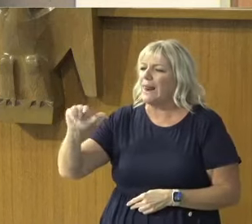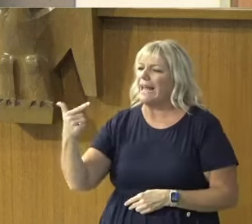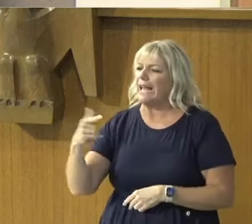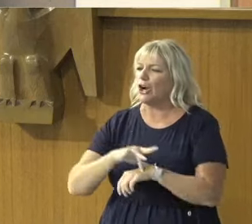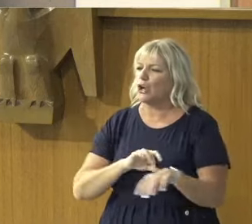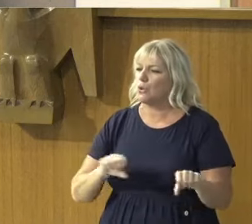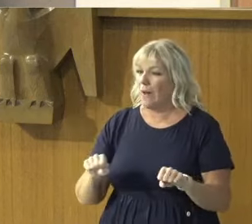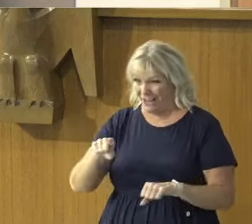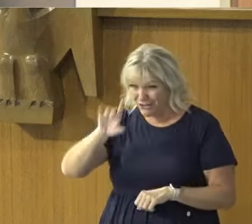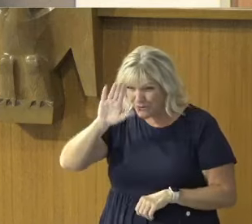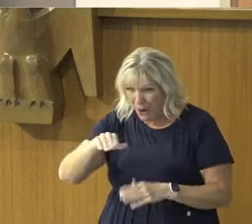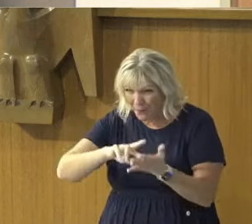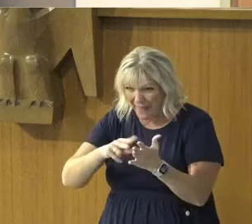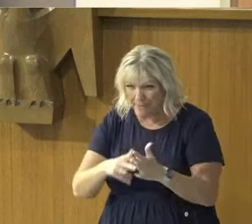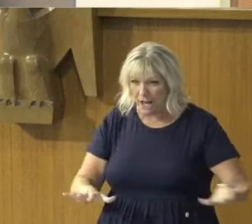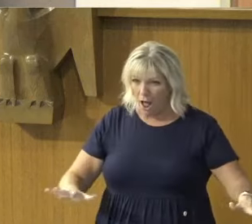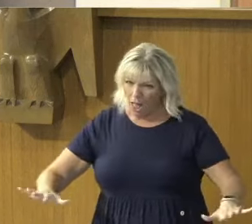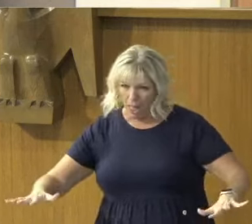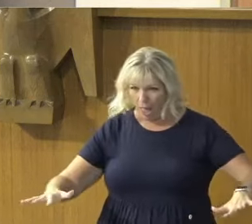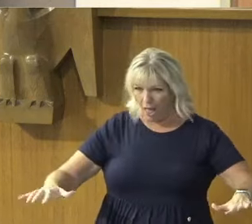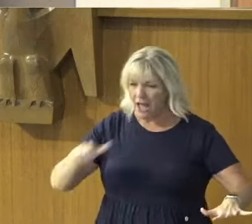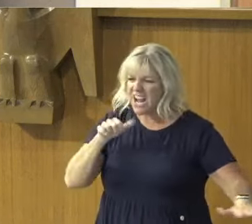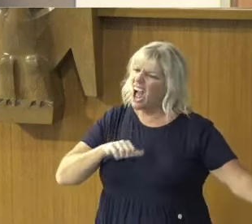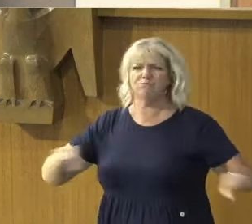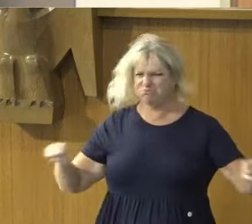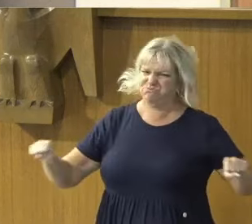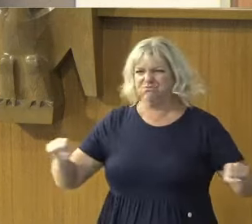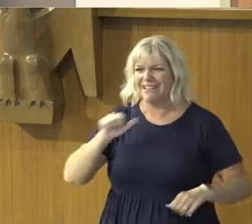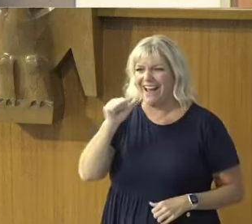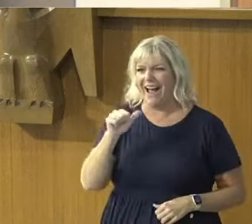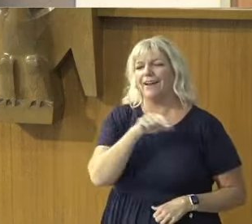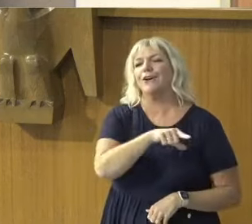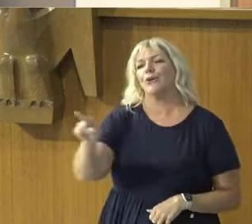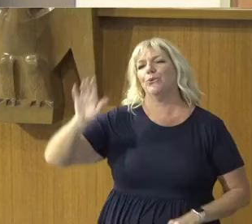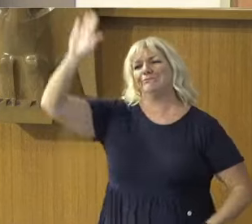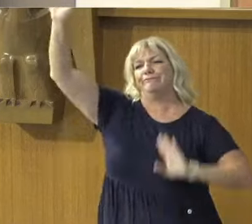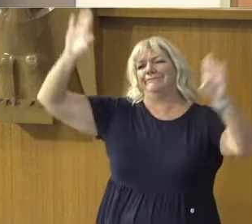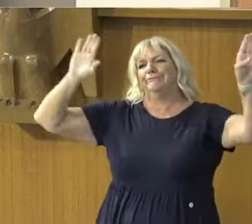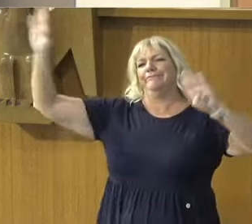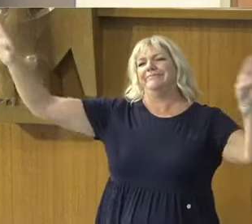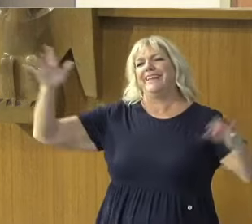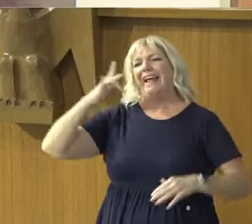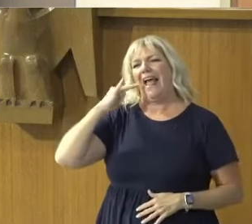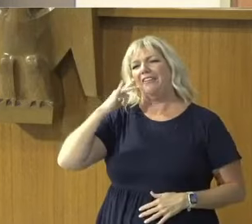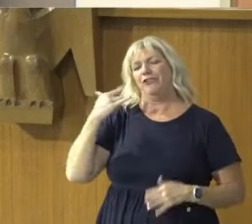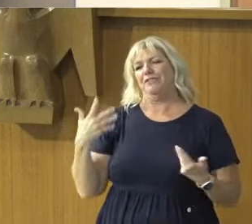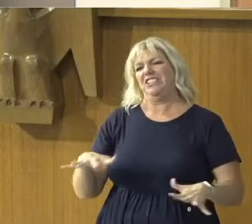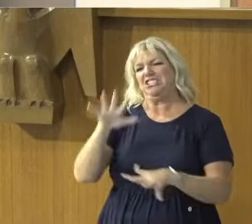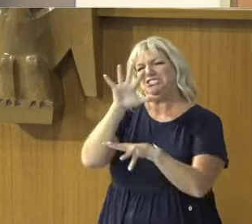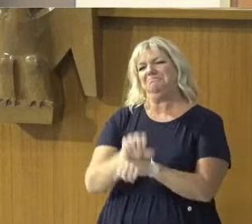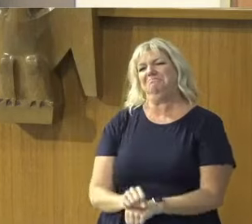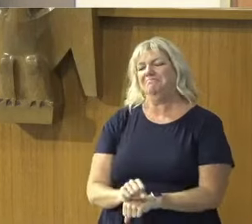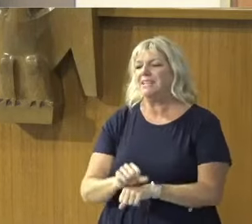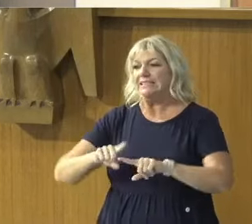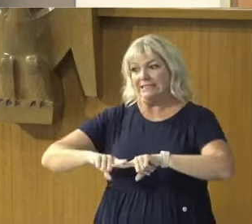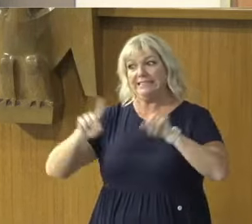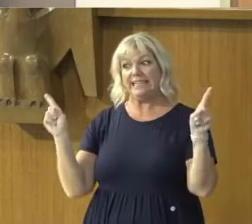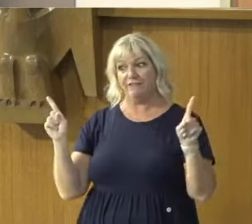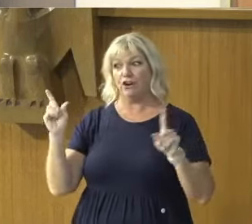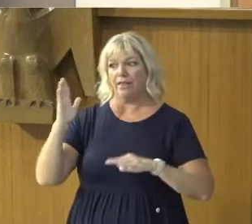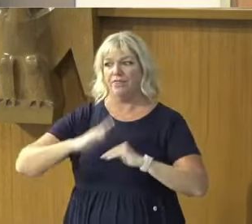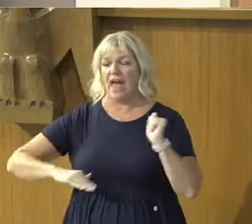Raise your hand if you know what I'm talking about. You've experienced one of these. There's my Californian community. They feel very different from the earthquakes